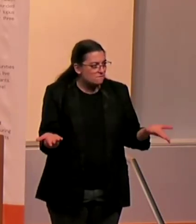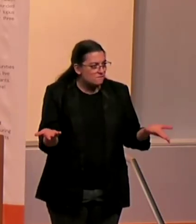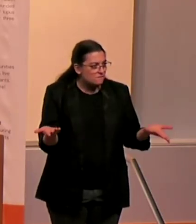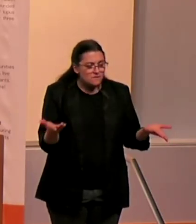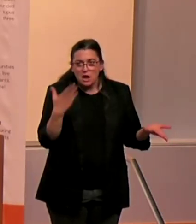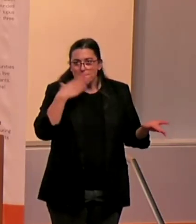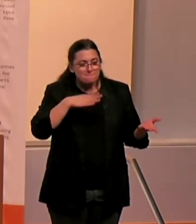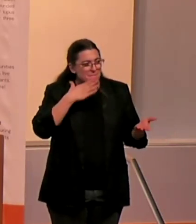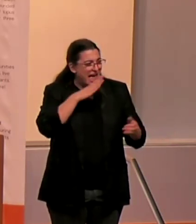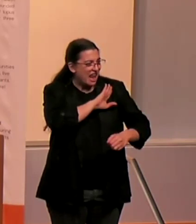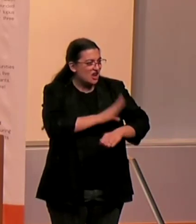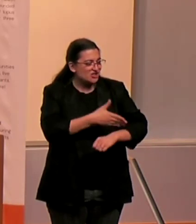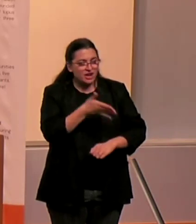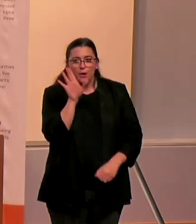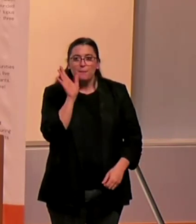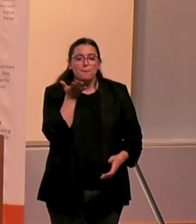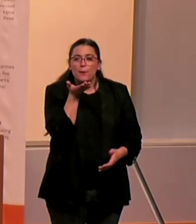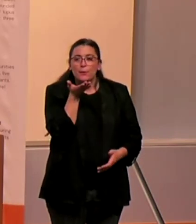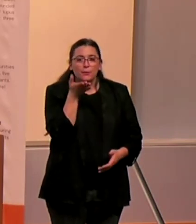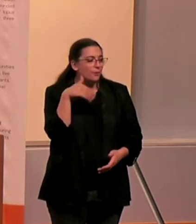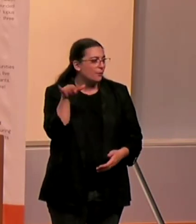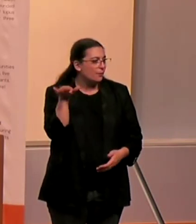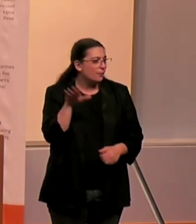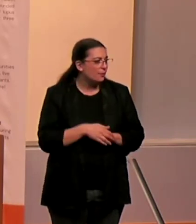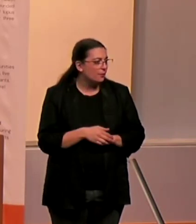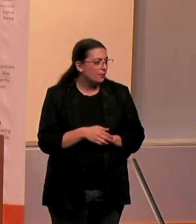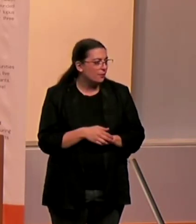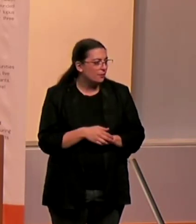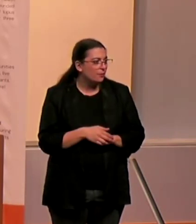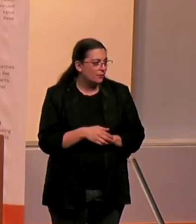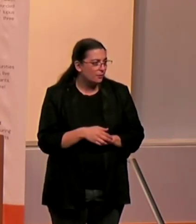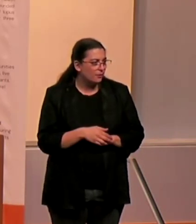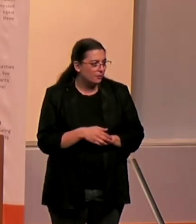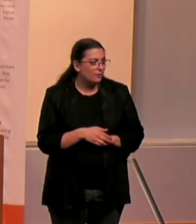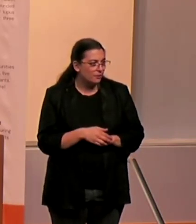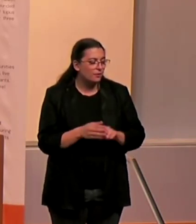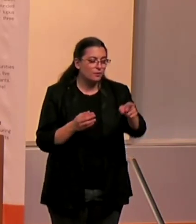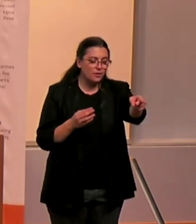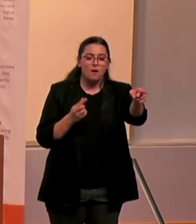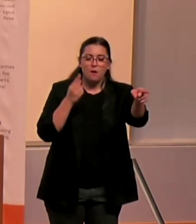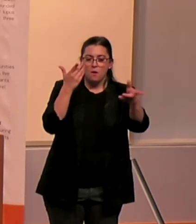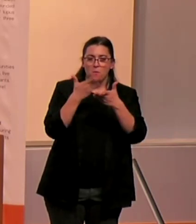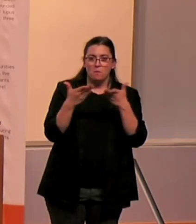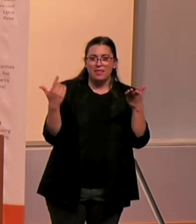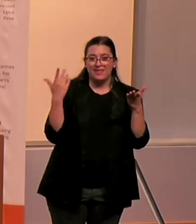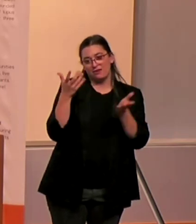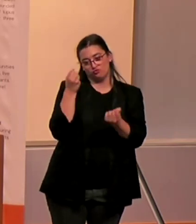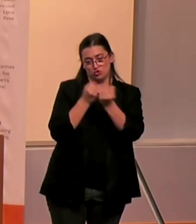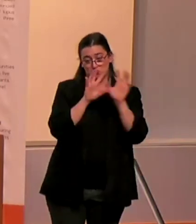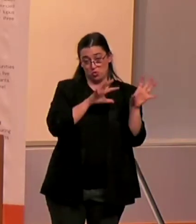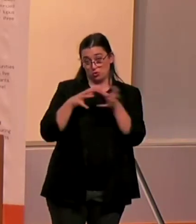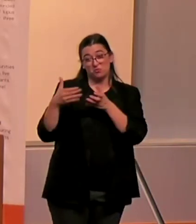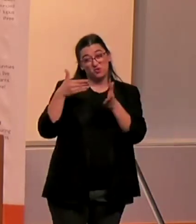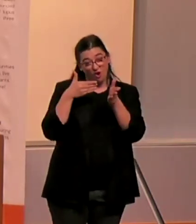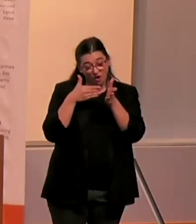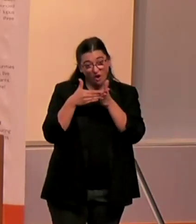You just Yeah. need good energy to Yeah. keep you healthy. Yeah. Protect your And peace. I'll say that one of the things that we hear from our support groups a lot is